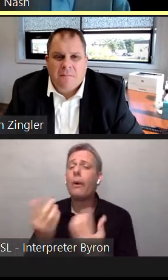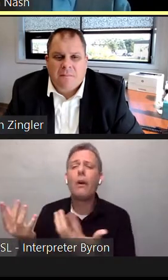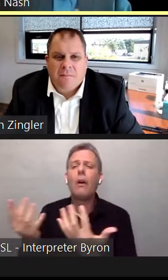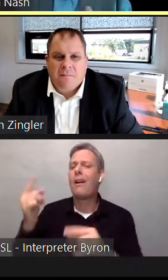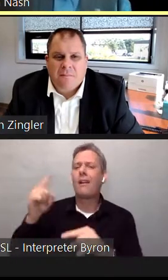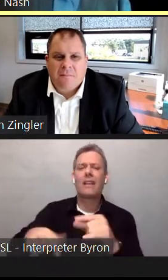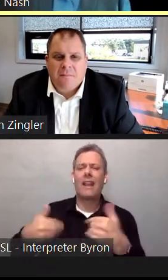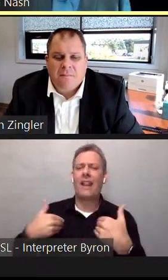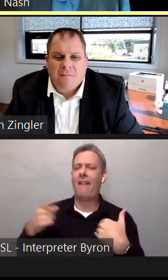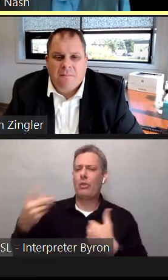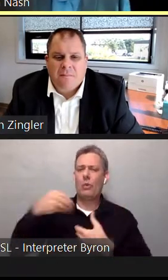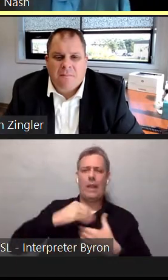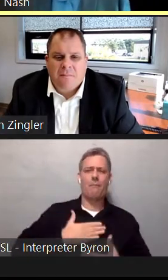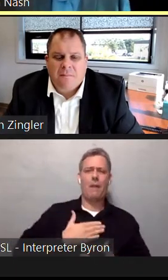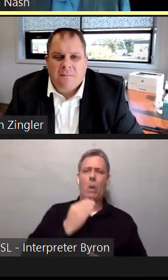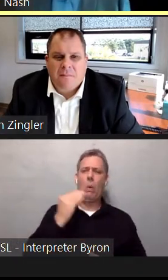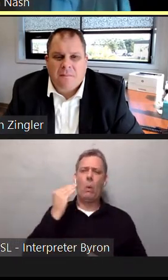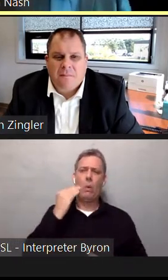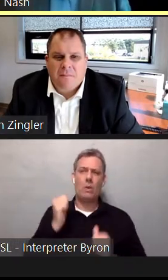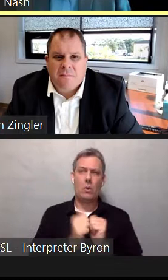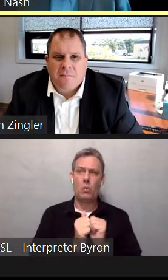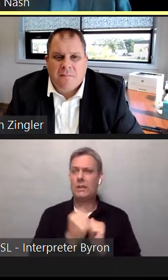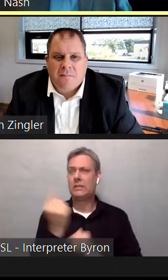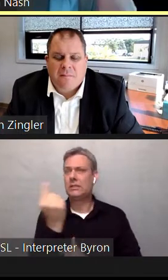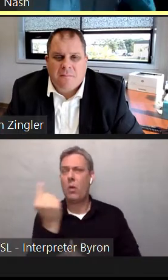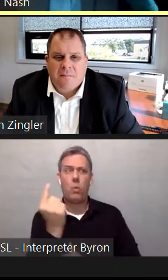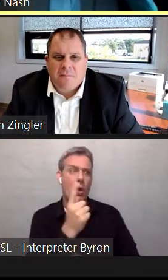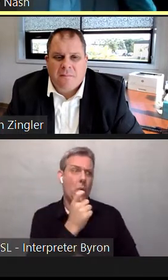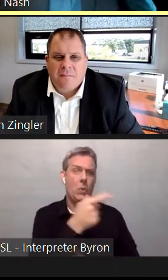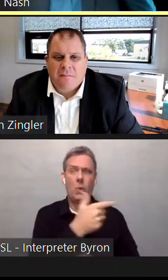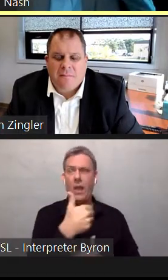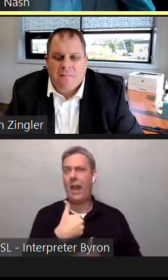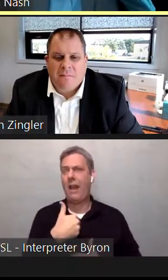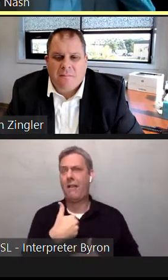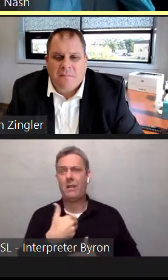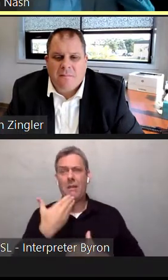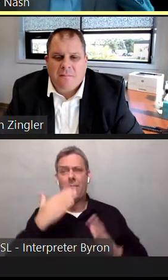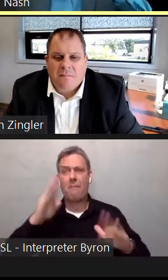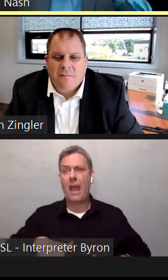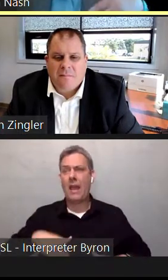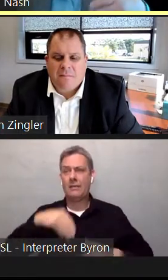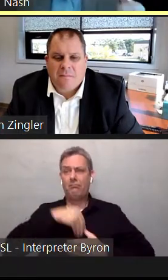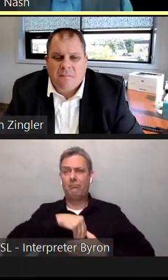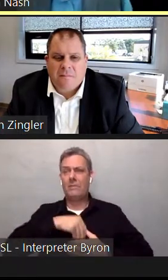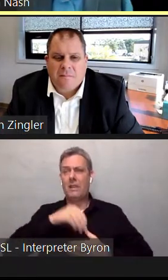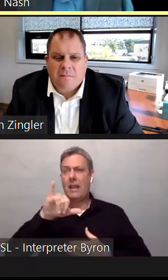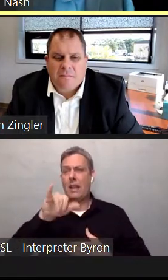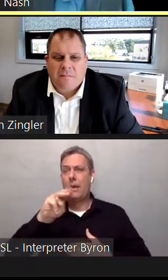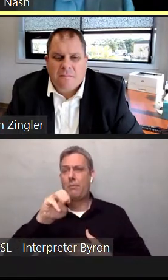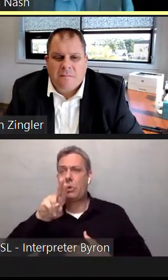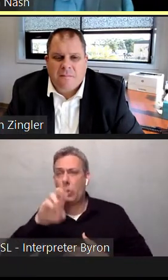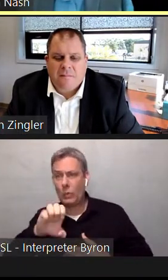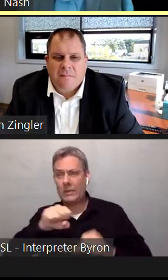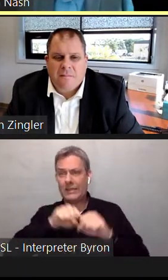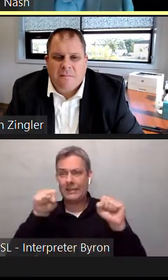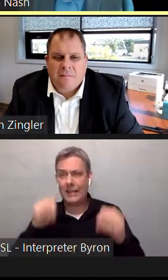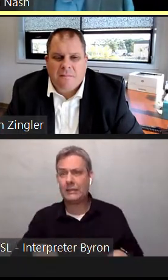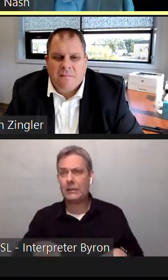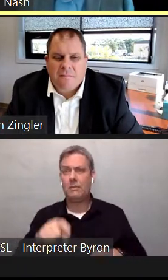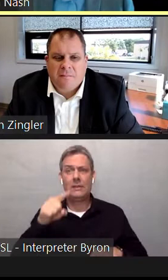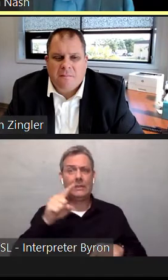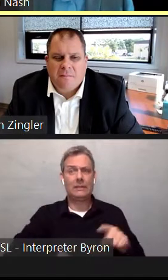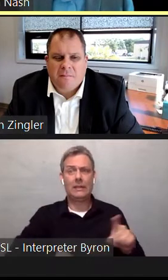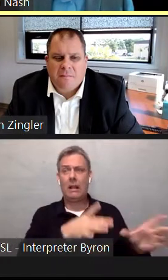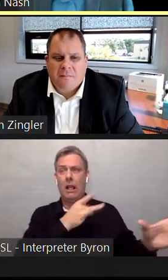with somebody with a compromised immune system. And so those in-home supports we saw drastically drop off. They've come back